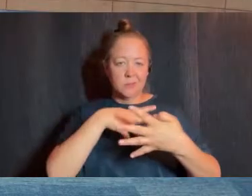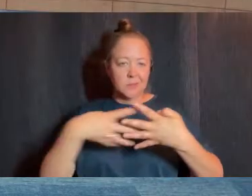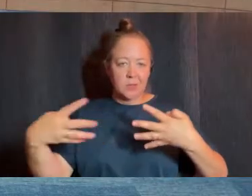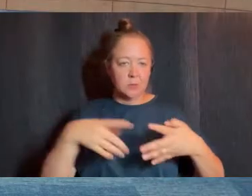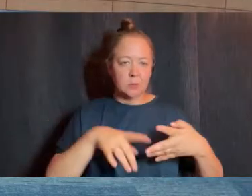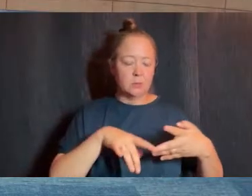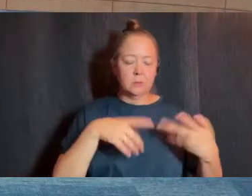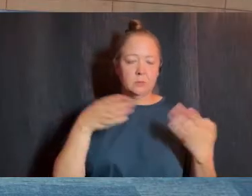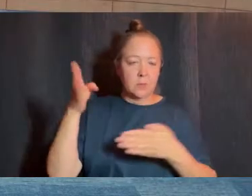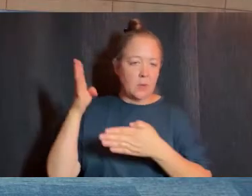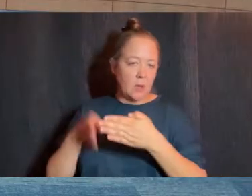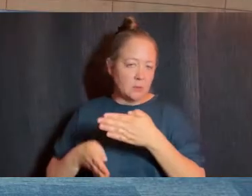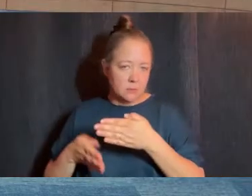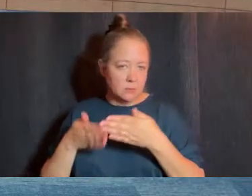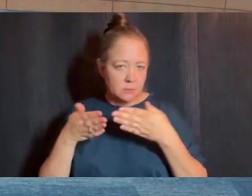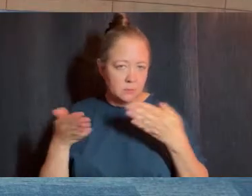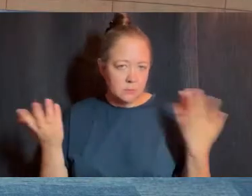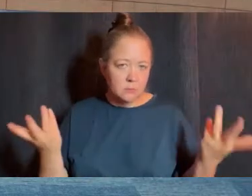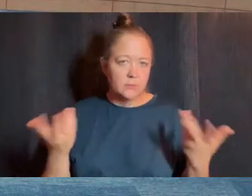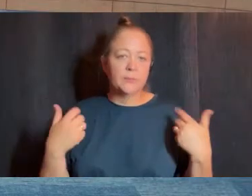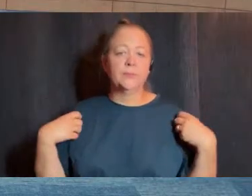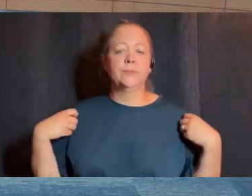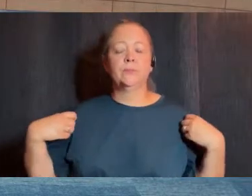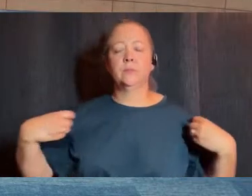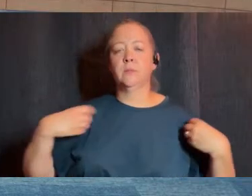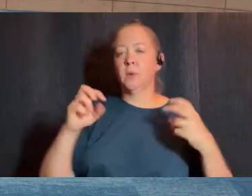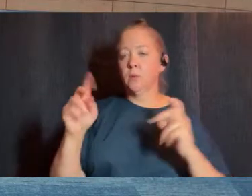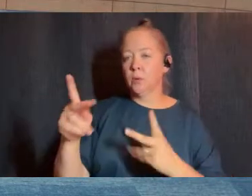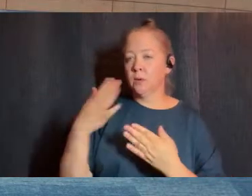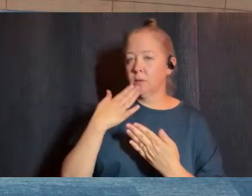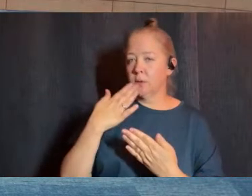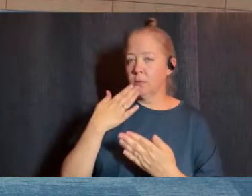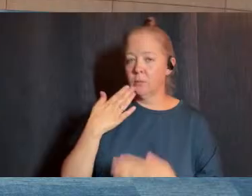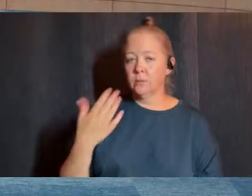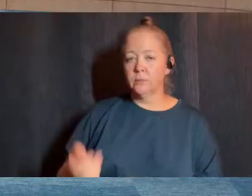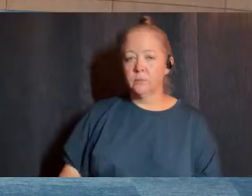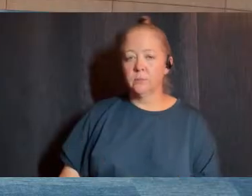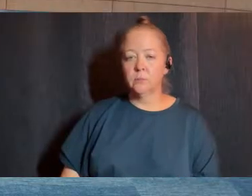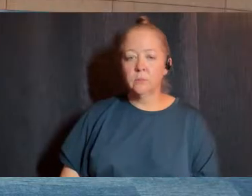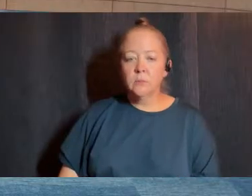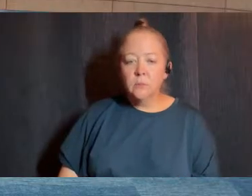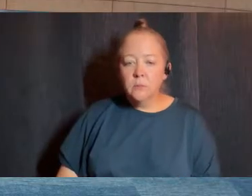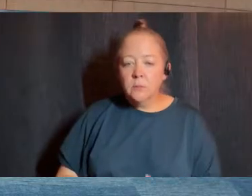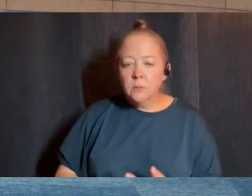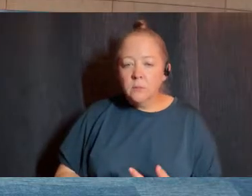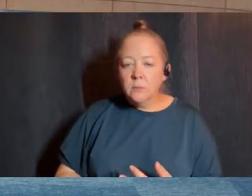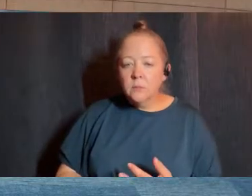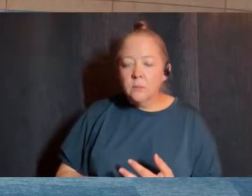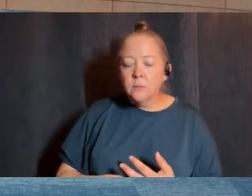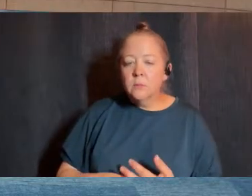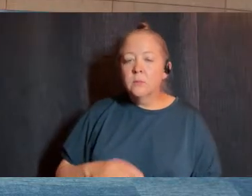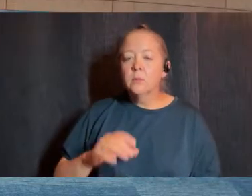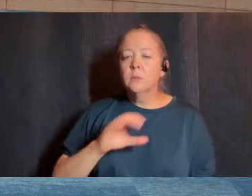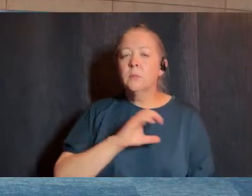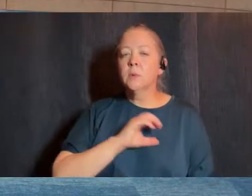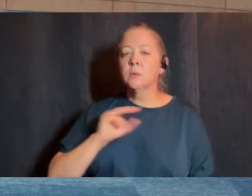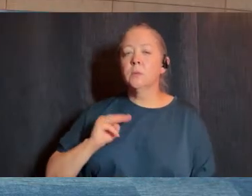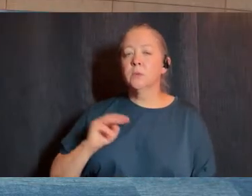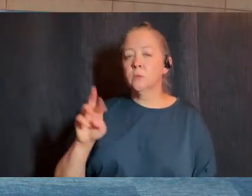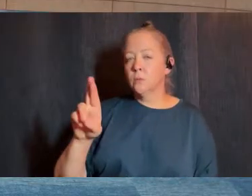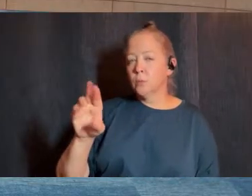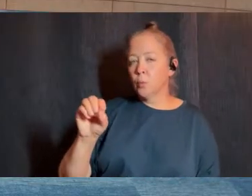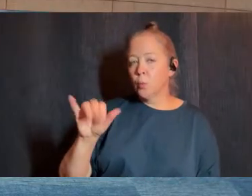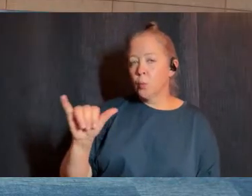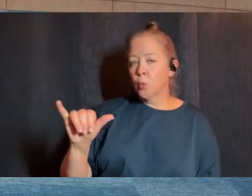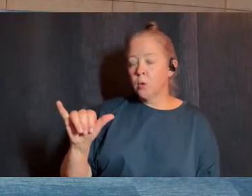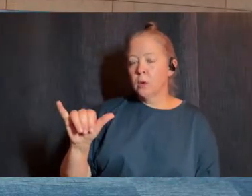Thank you. Councilmember Wade, did you have a question? It was not about Keller, as a follow-up regarding 5701. I forgot to ask.